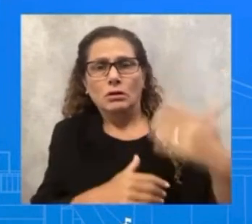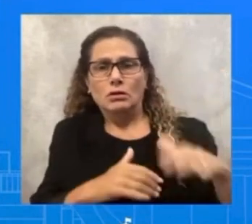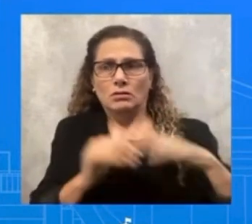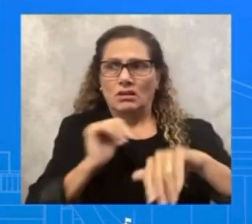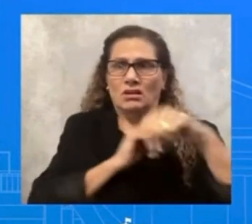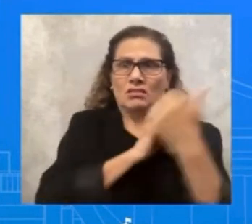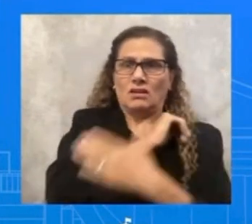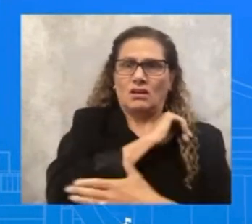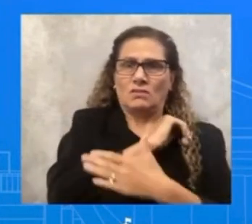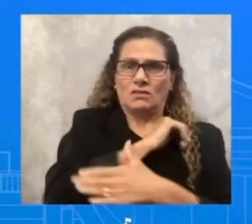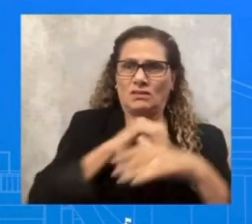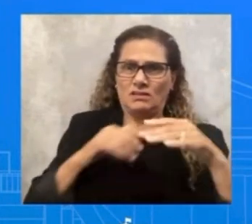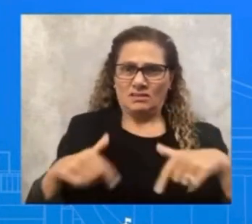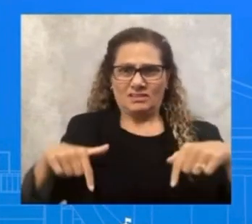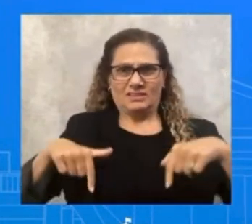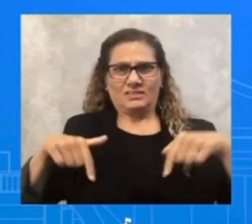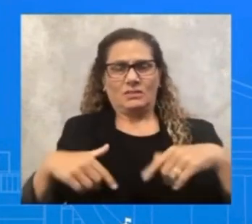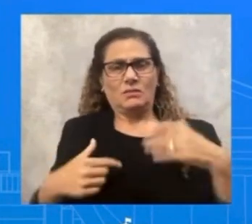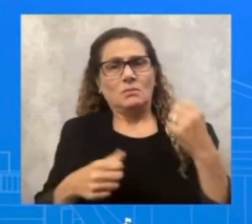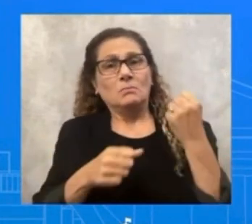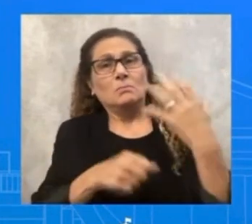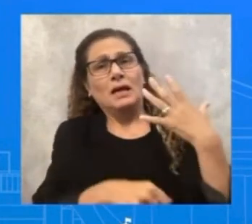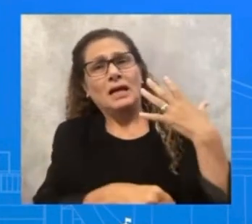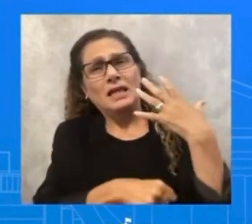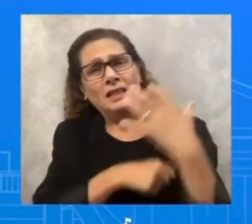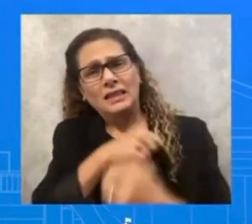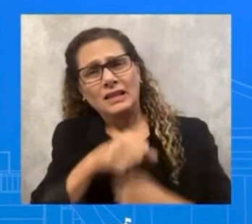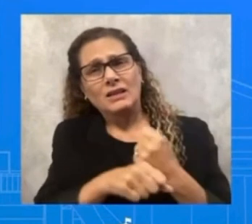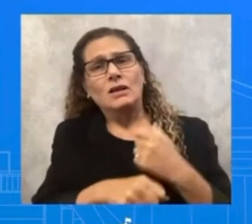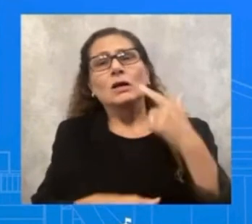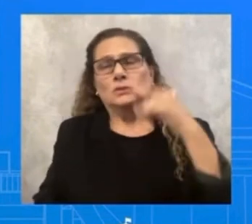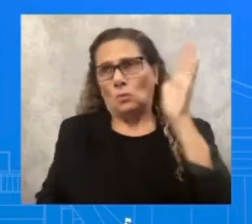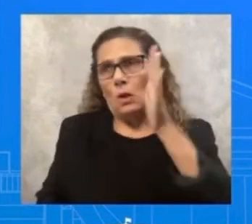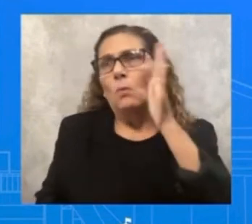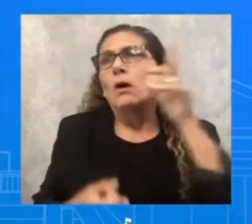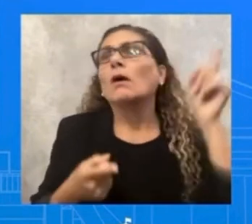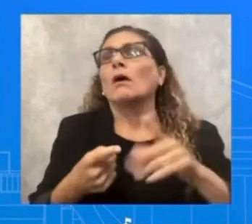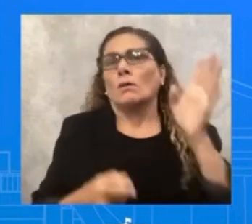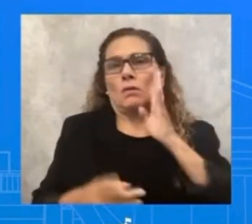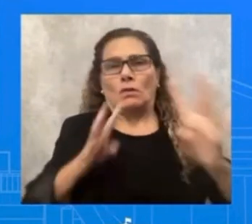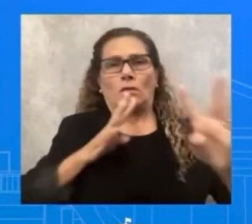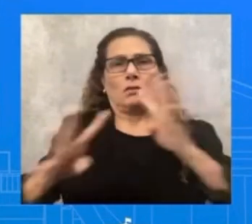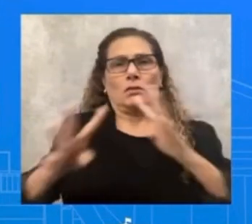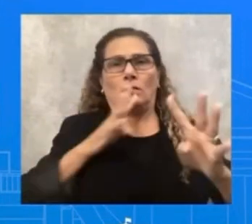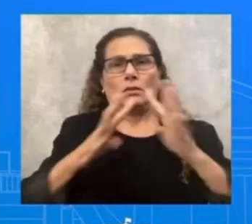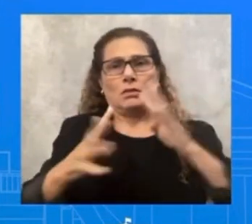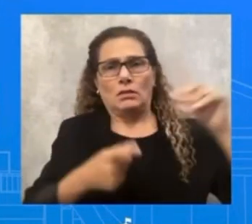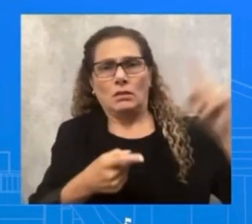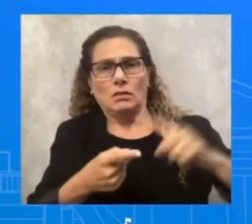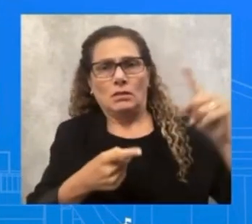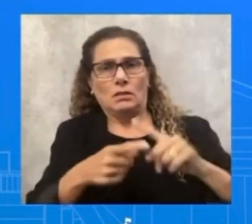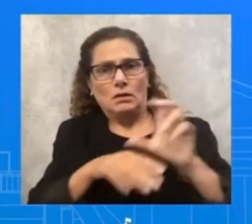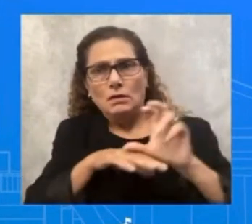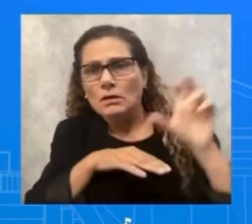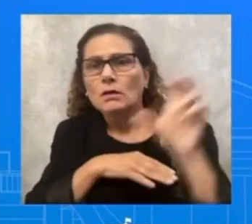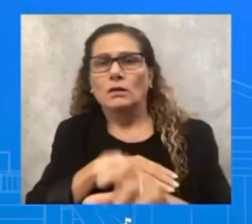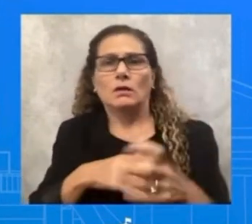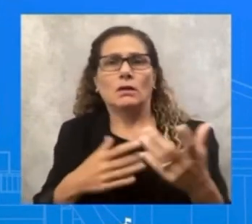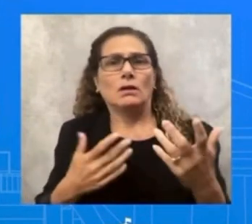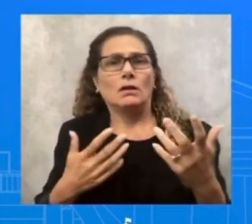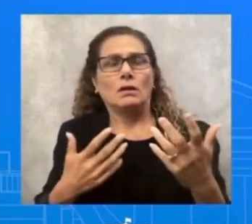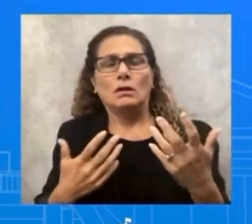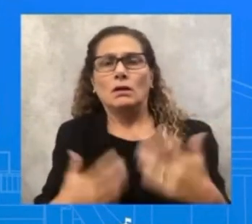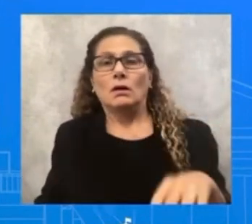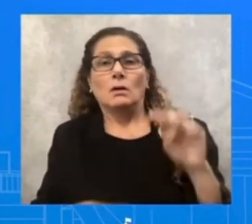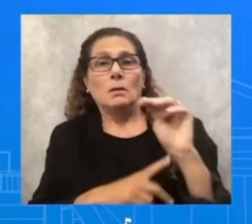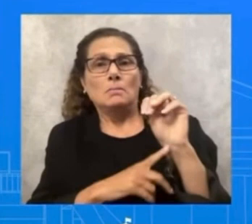been talking about lowering drug costs and giving Medicare the power to negotiate lower drug prices. Only President